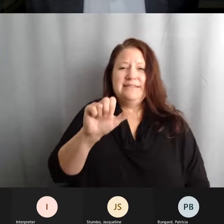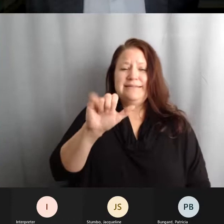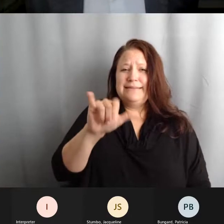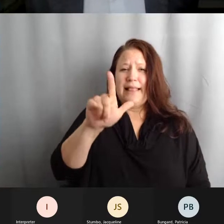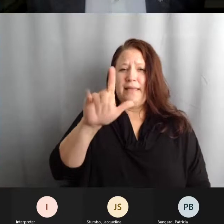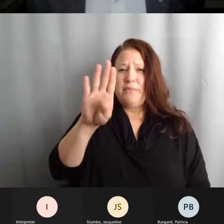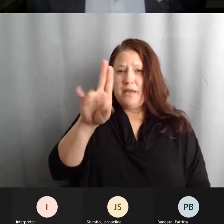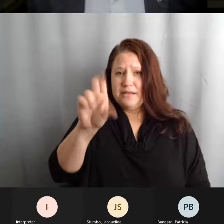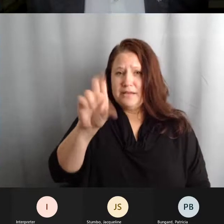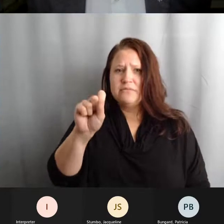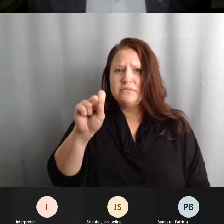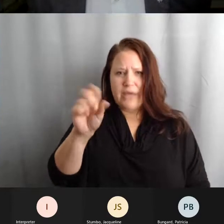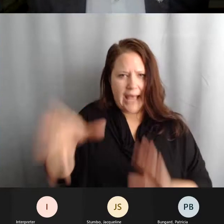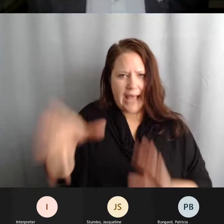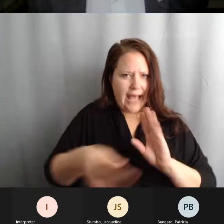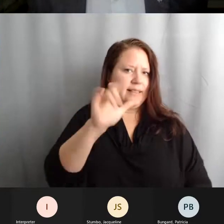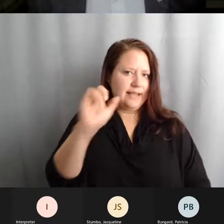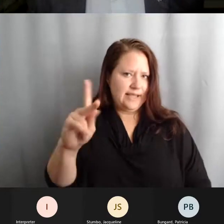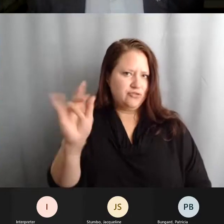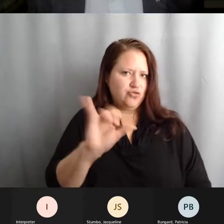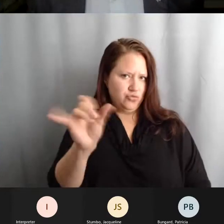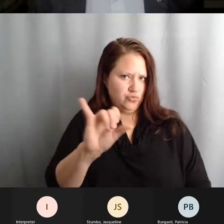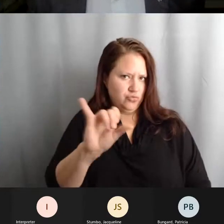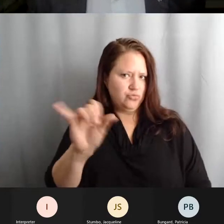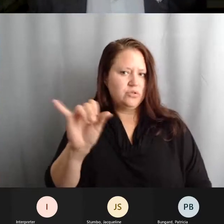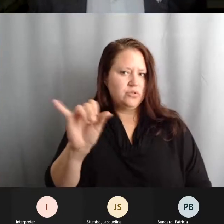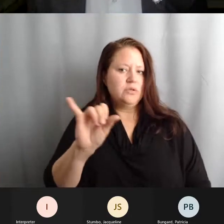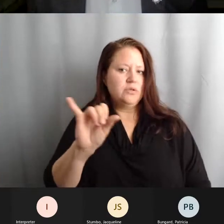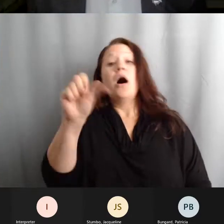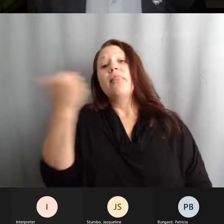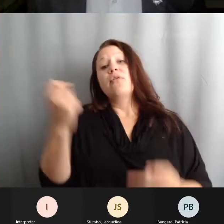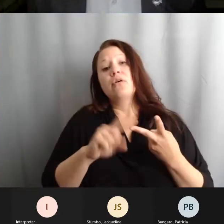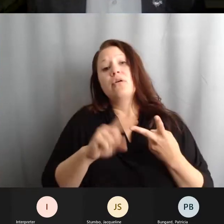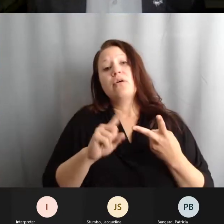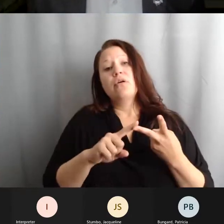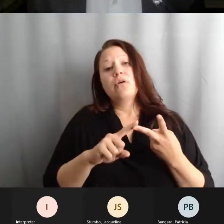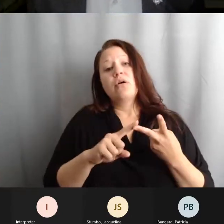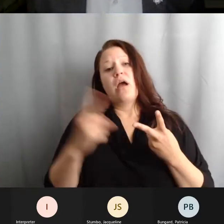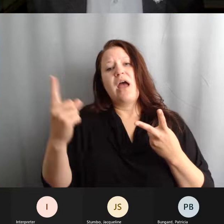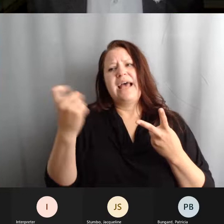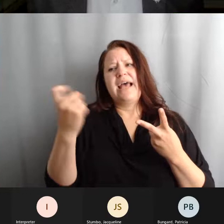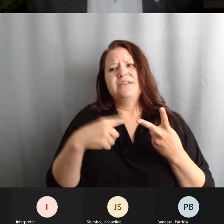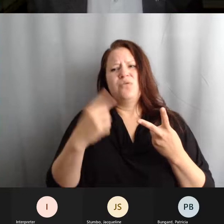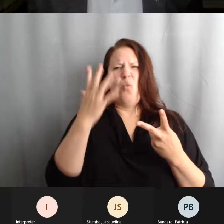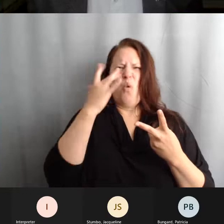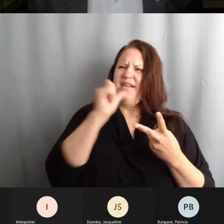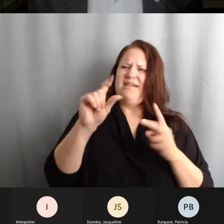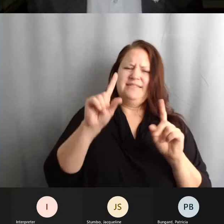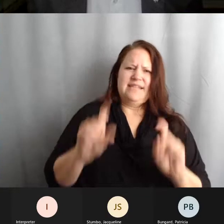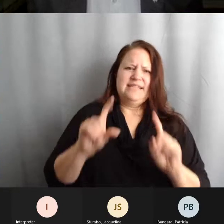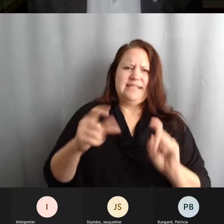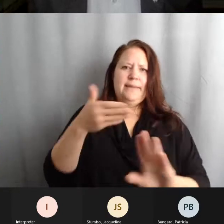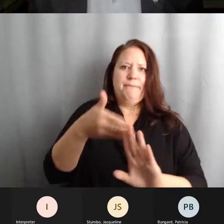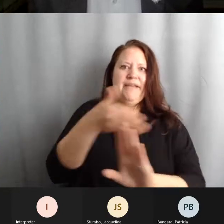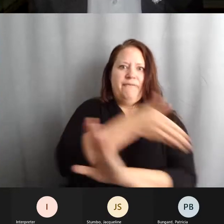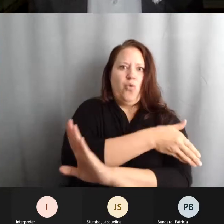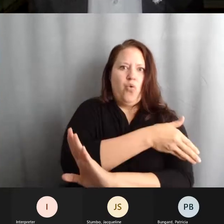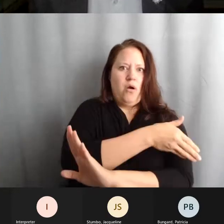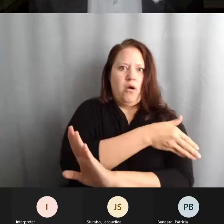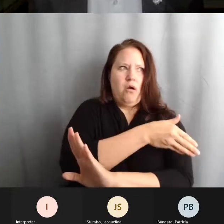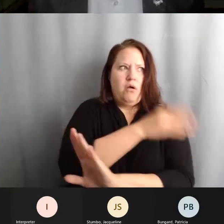put the link in there. And the other thing that was asked about, why aren't we testing people before they come